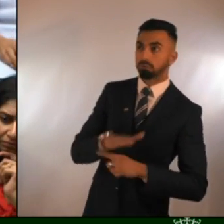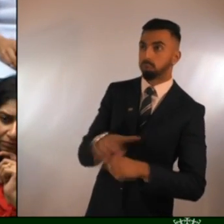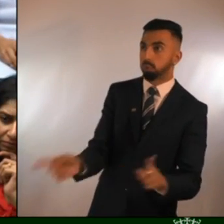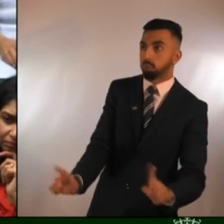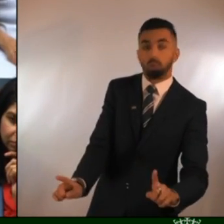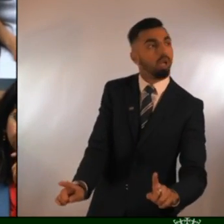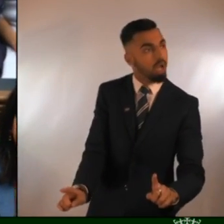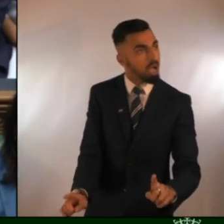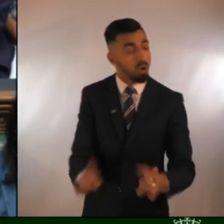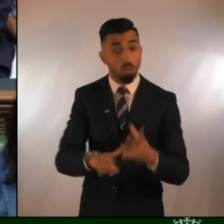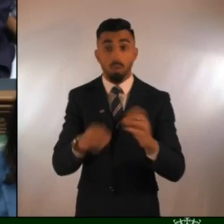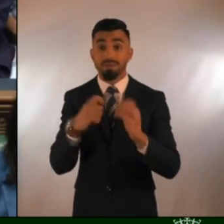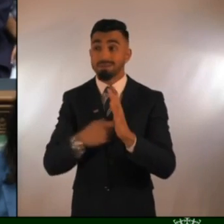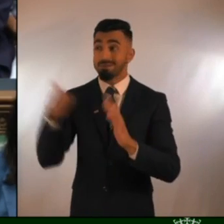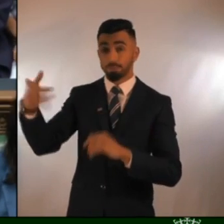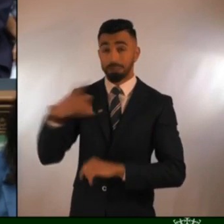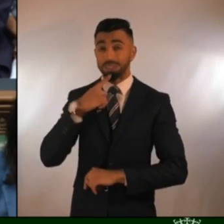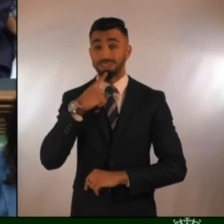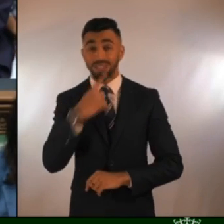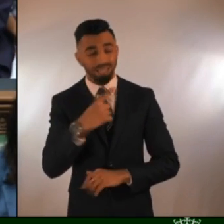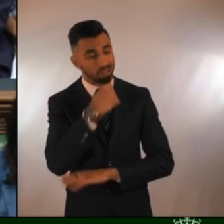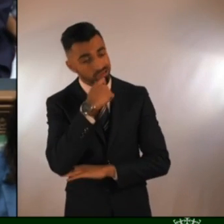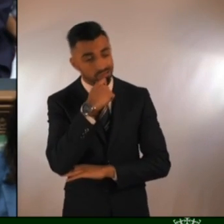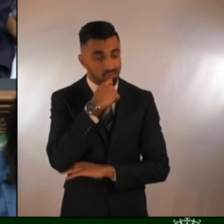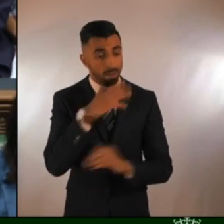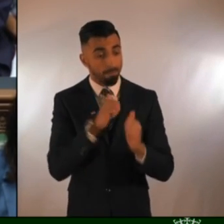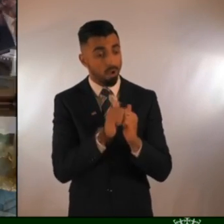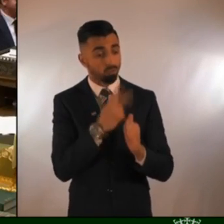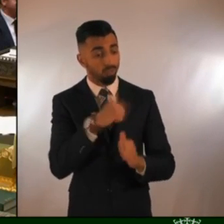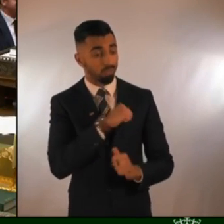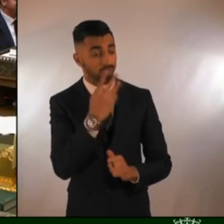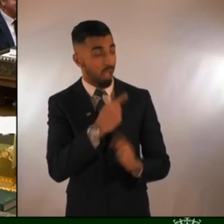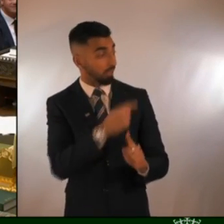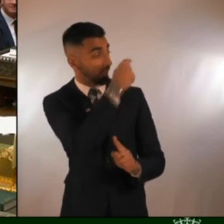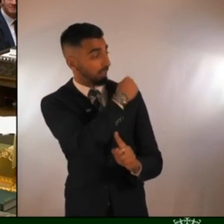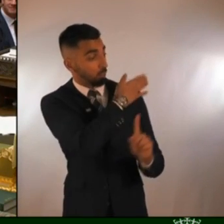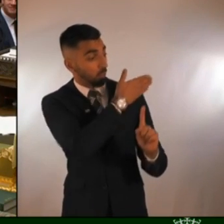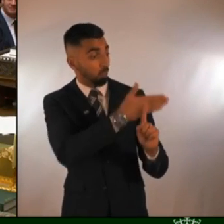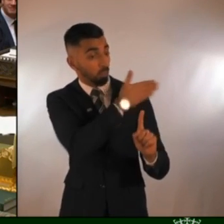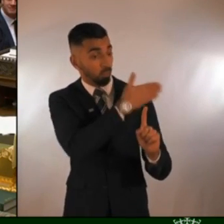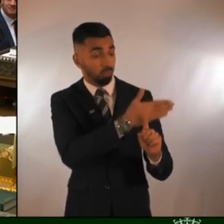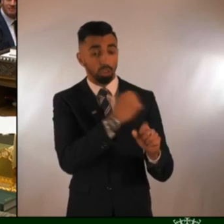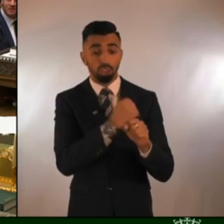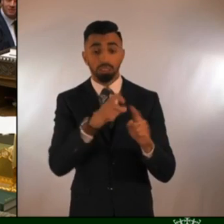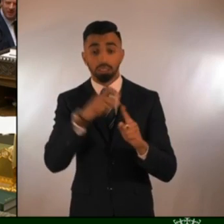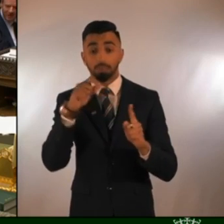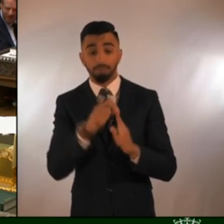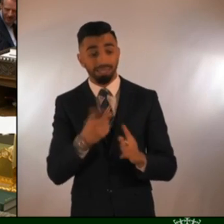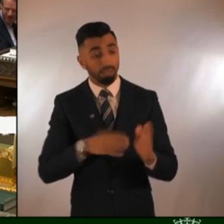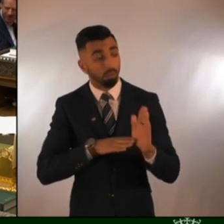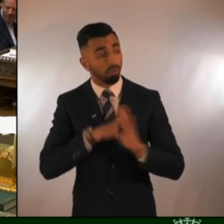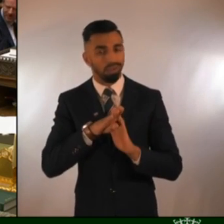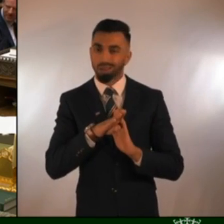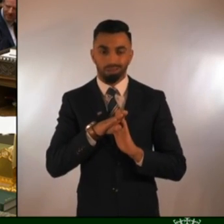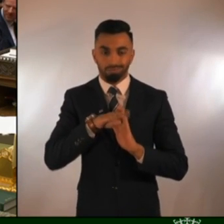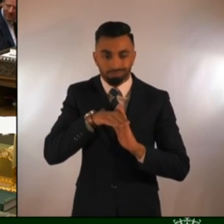slightly reduce GDP growth compared to the March 2019 forecast. But while the world may slow down, we